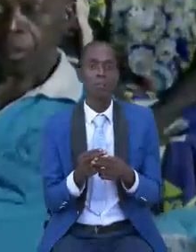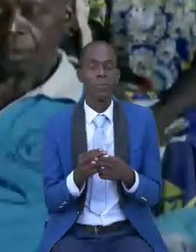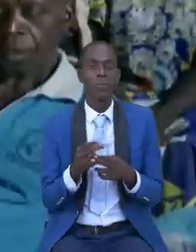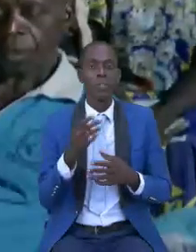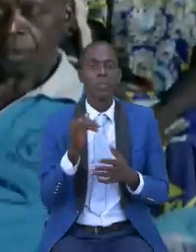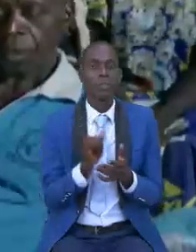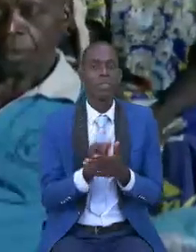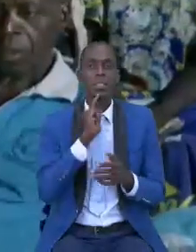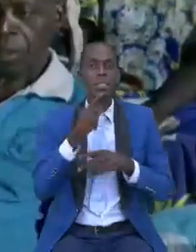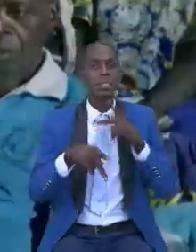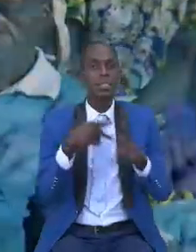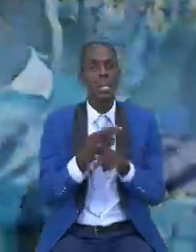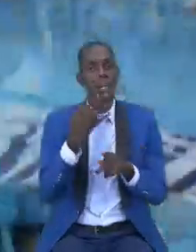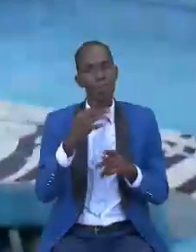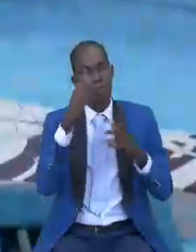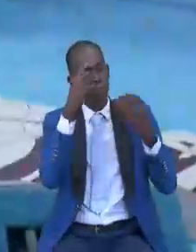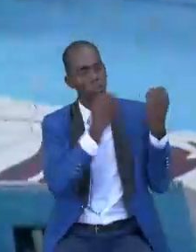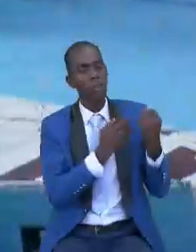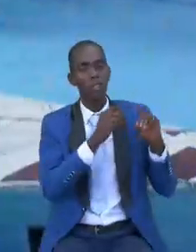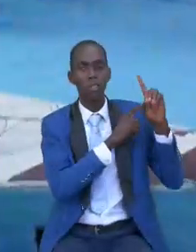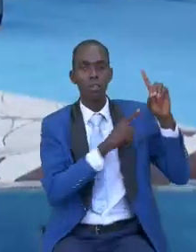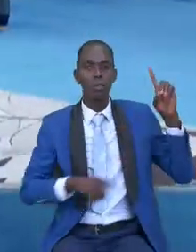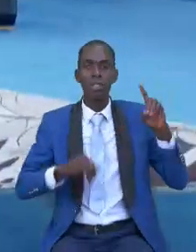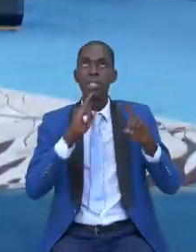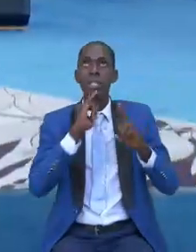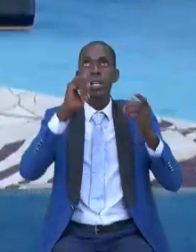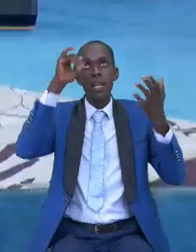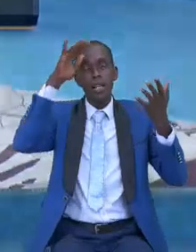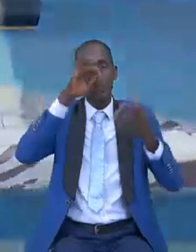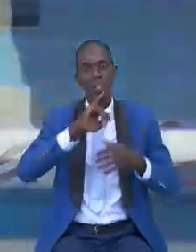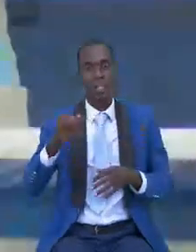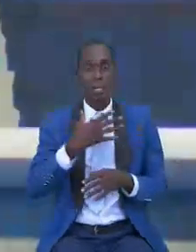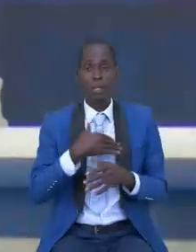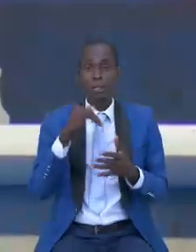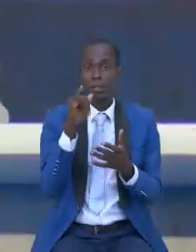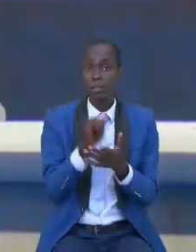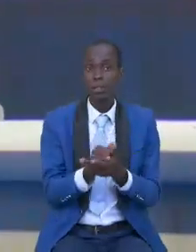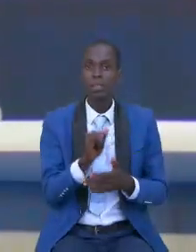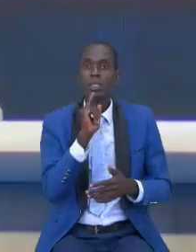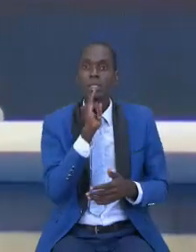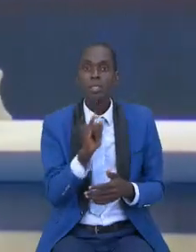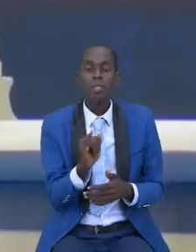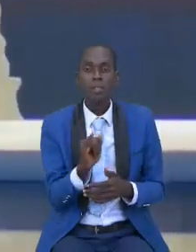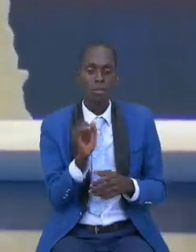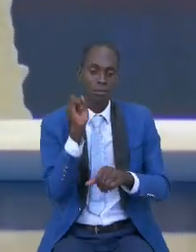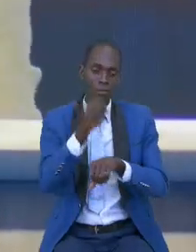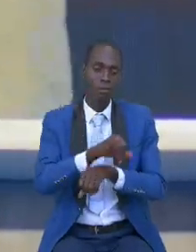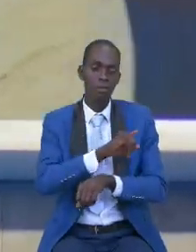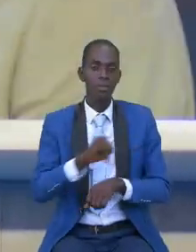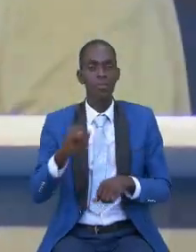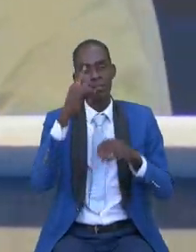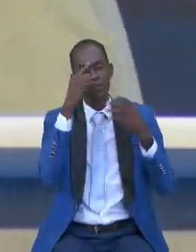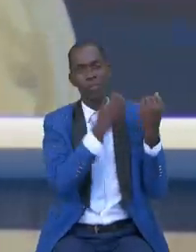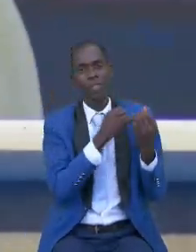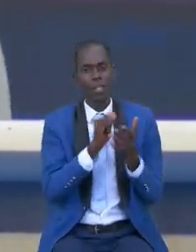kind of faith the Lord is expecting, and that is conquering faith. That you